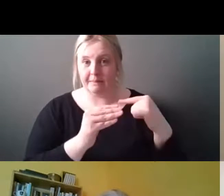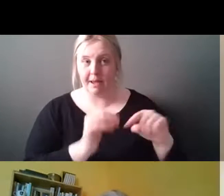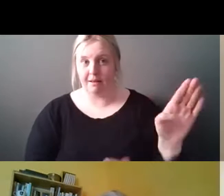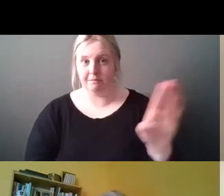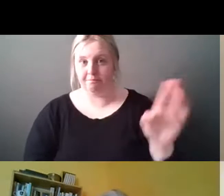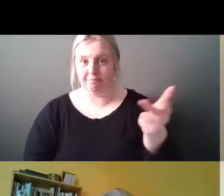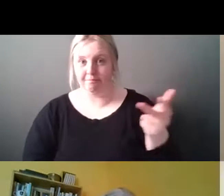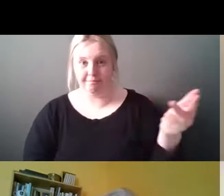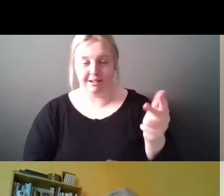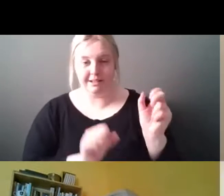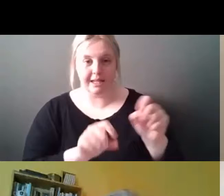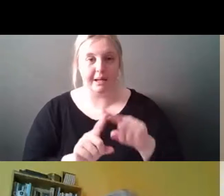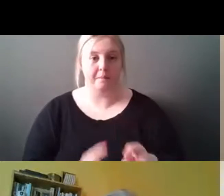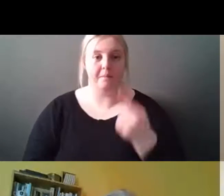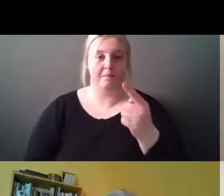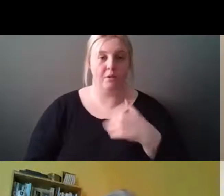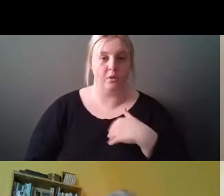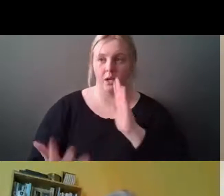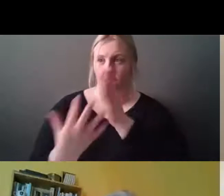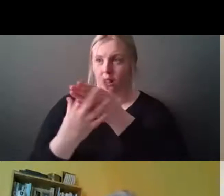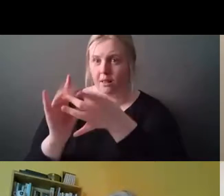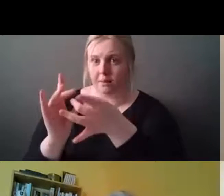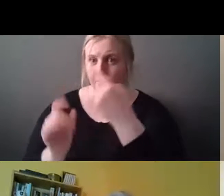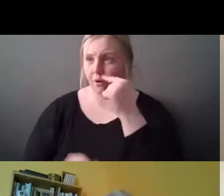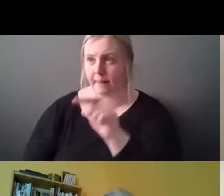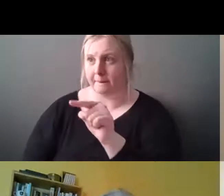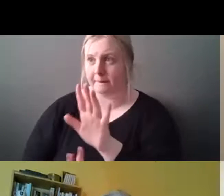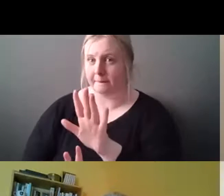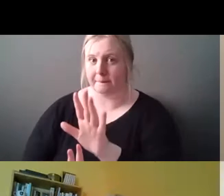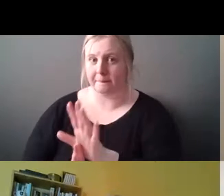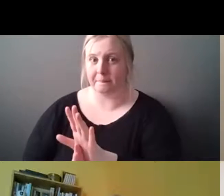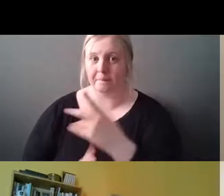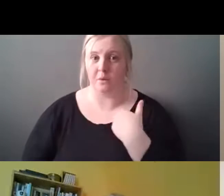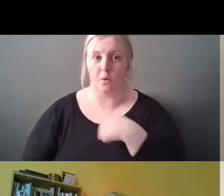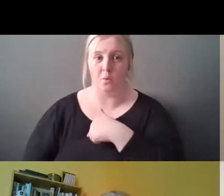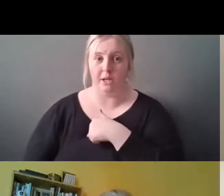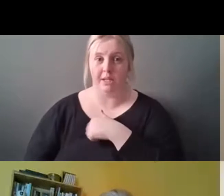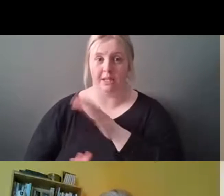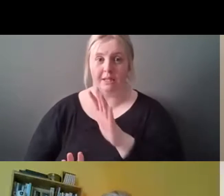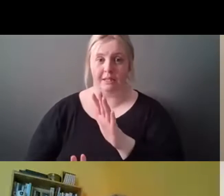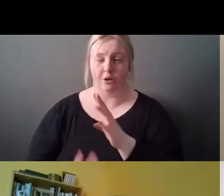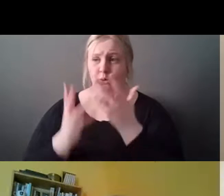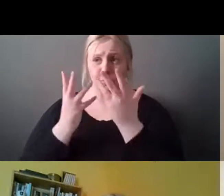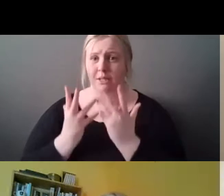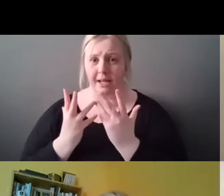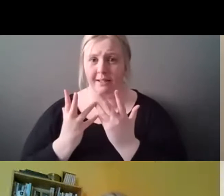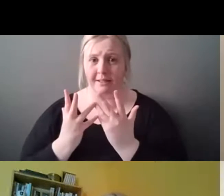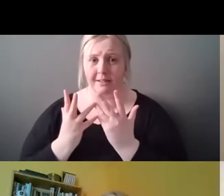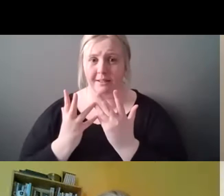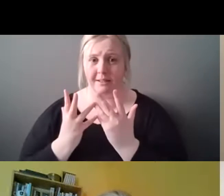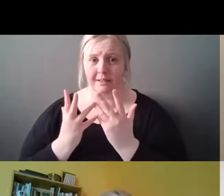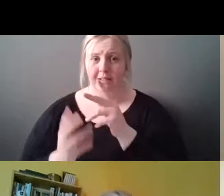you. But one question that stood out was— Can I just bring it up just for them? Sure. We are so sad that KEG